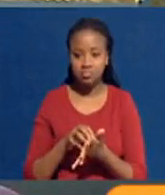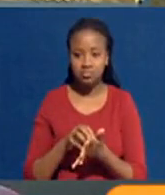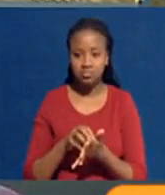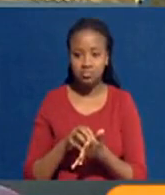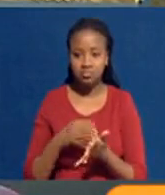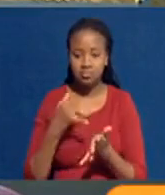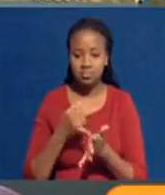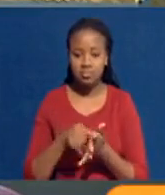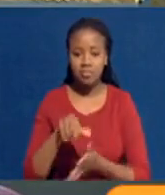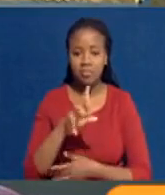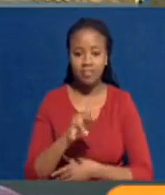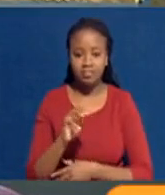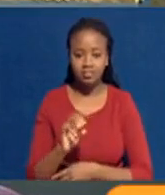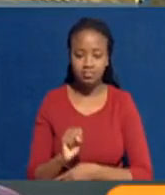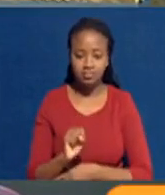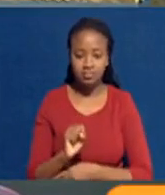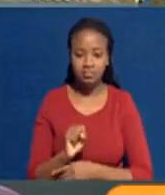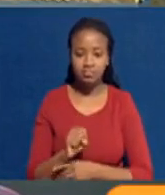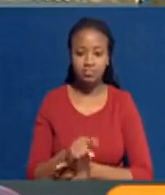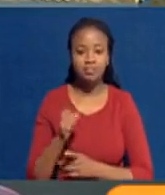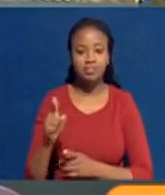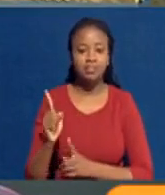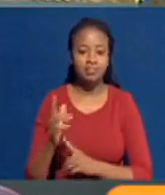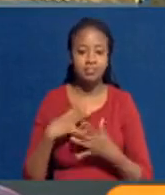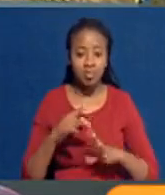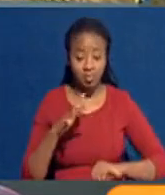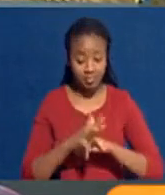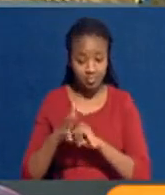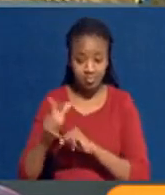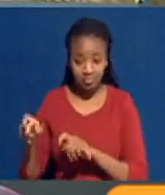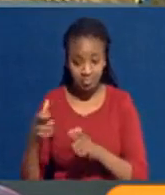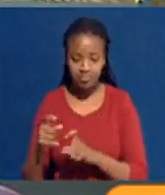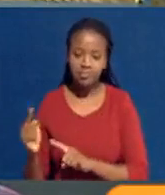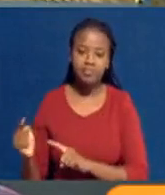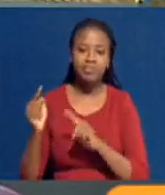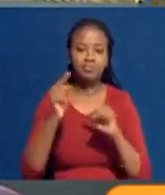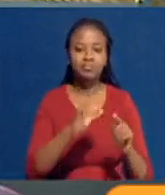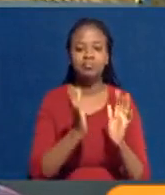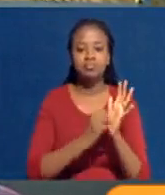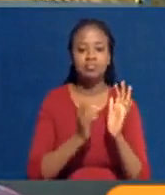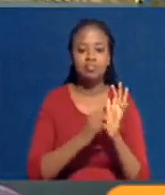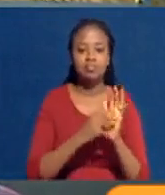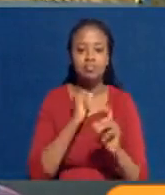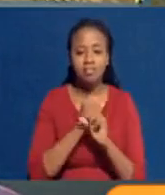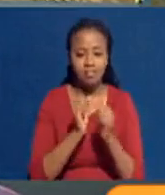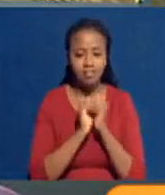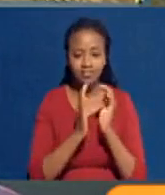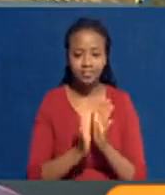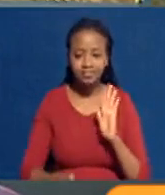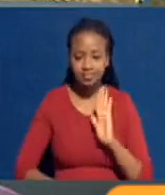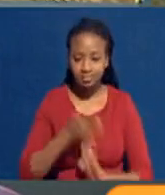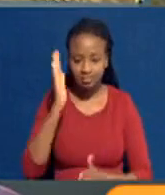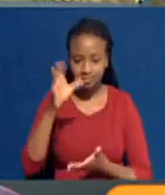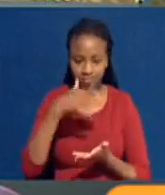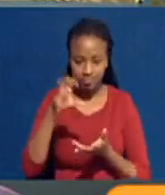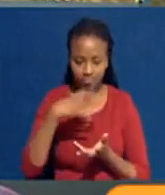Royal Media Services brands, I beg your pardon, got an early Christmas treat from the radio station in collaboration with Quickmart. Oh, the